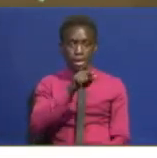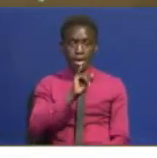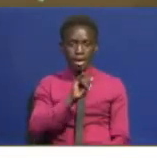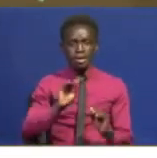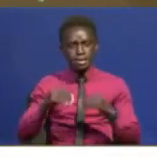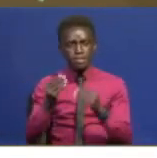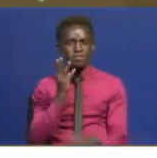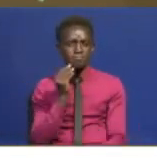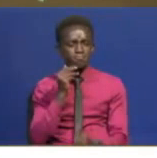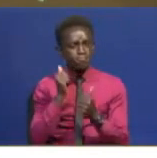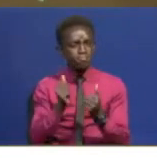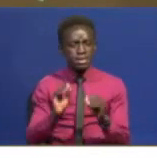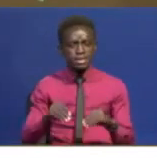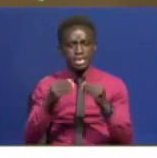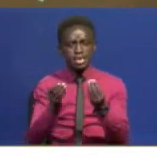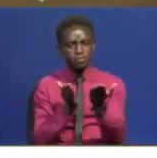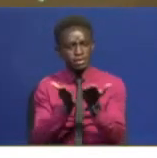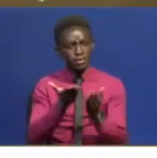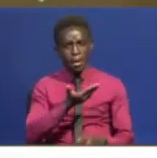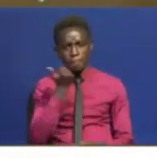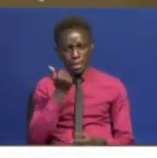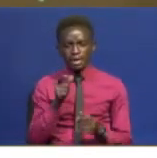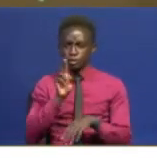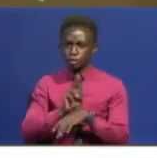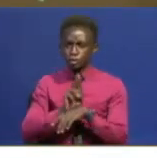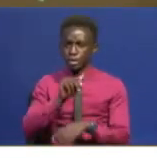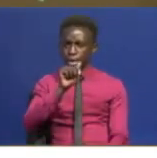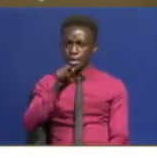offer better services, and we are using it to simplify